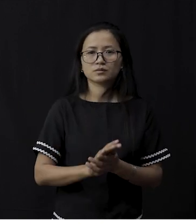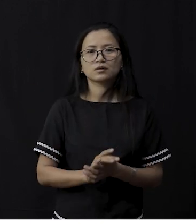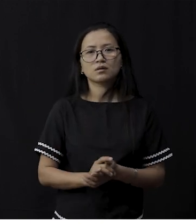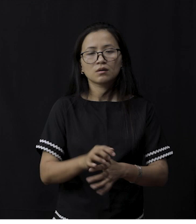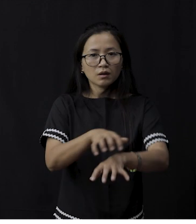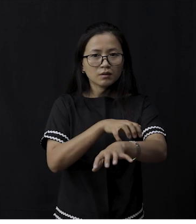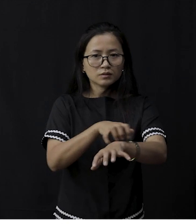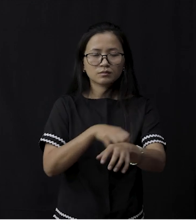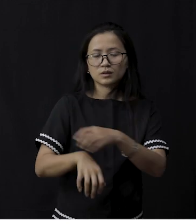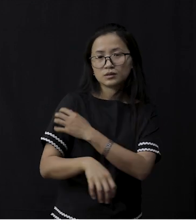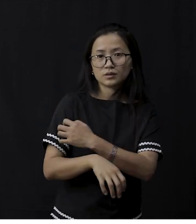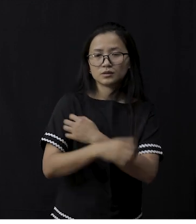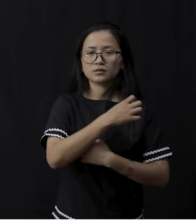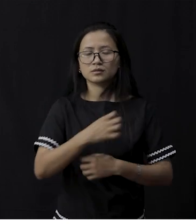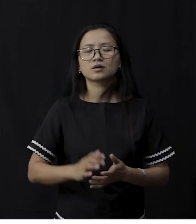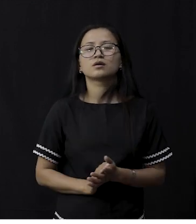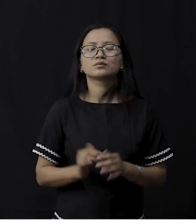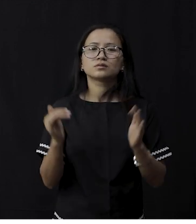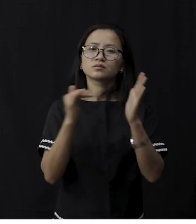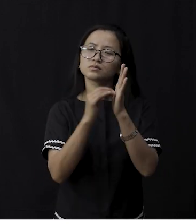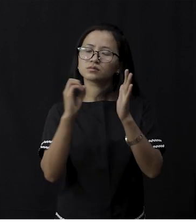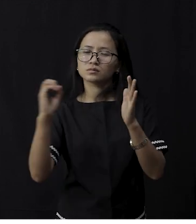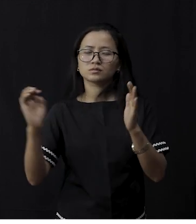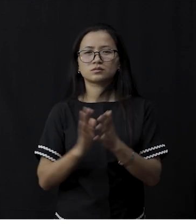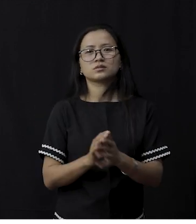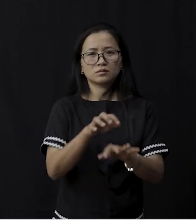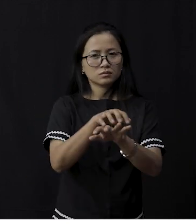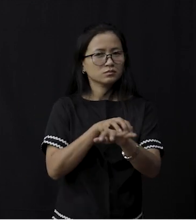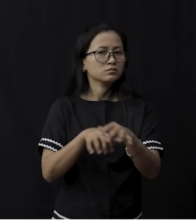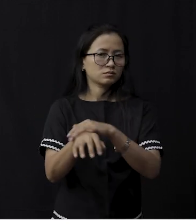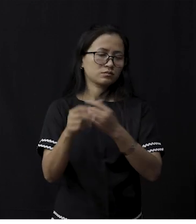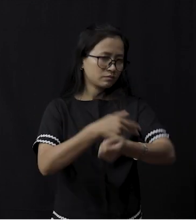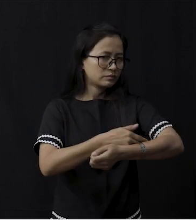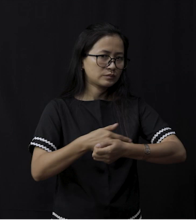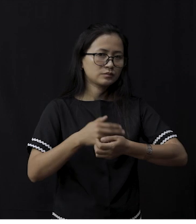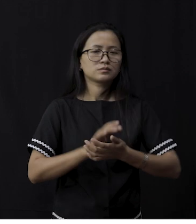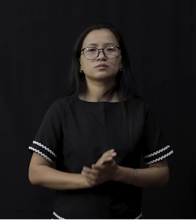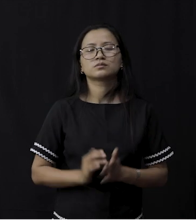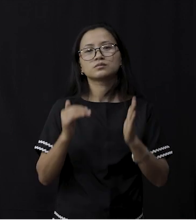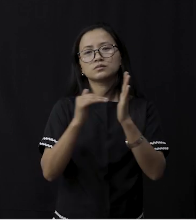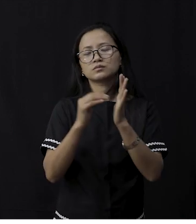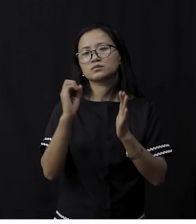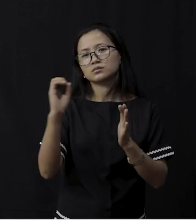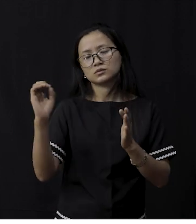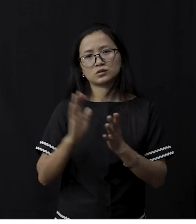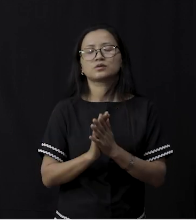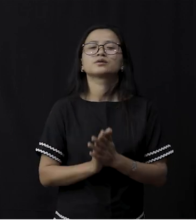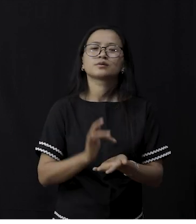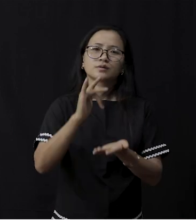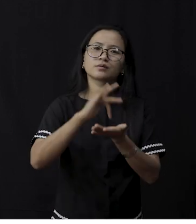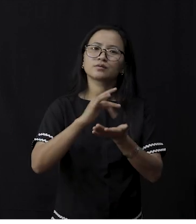monkey at the zoo. So monkey, again a name of an animal. So that's your noun. Zoo, name of a